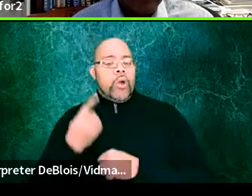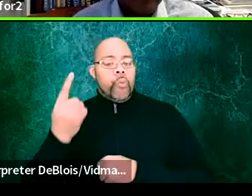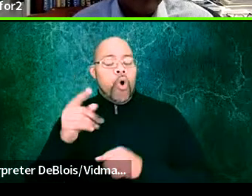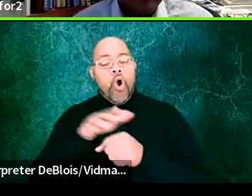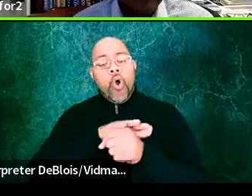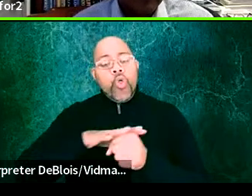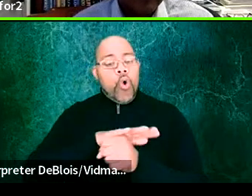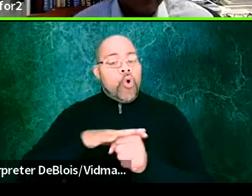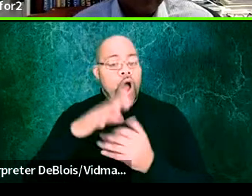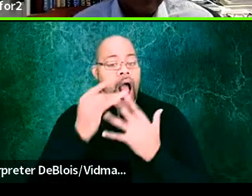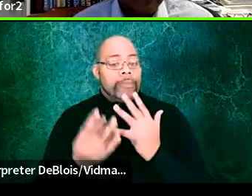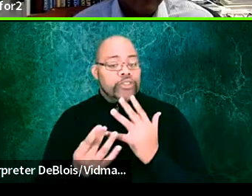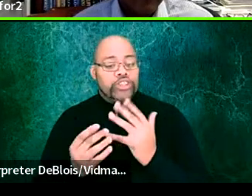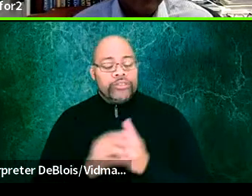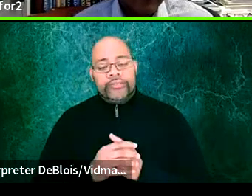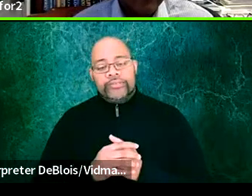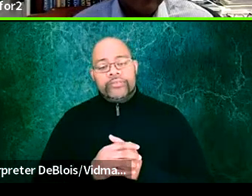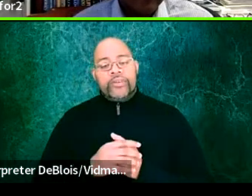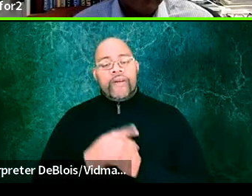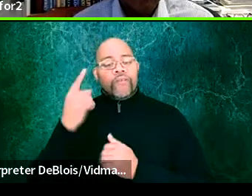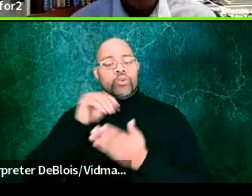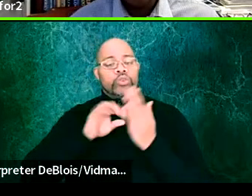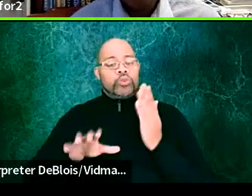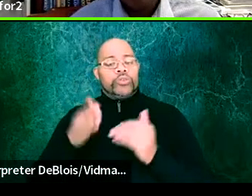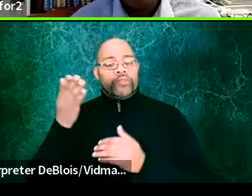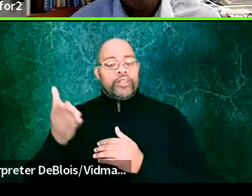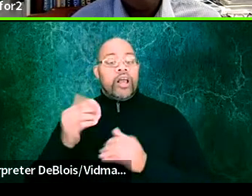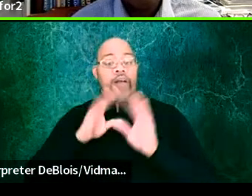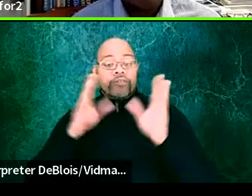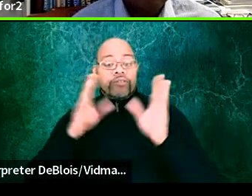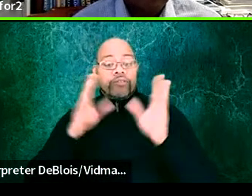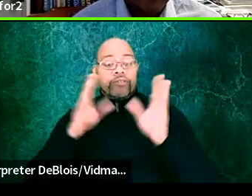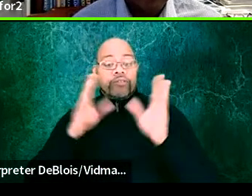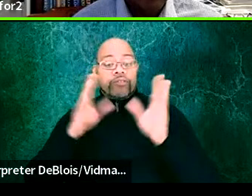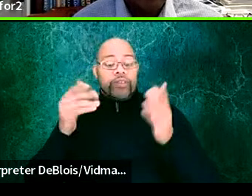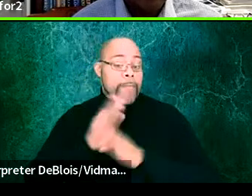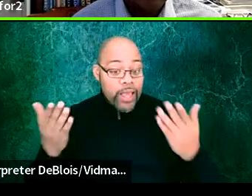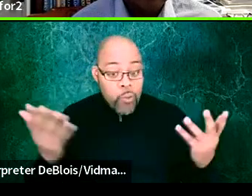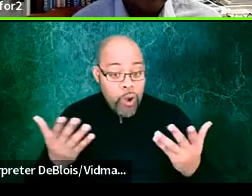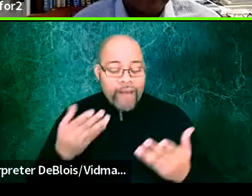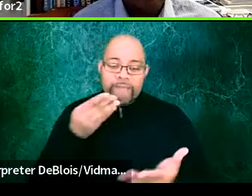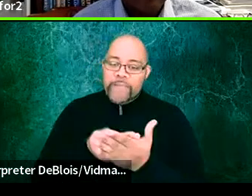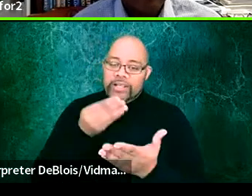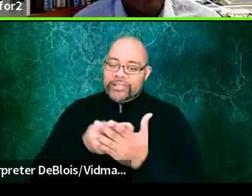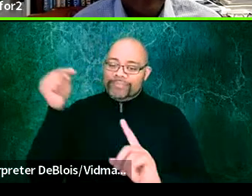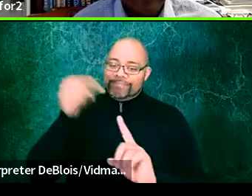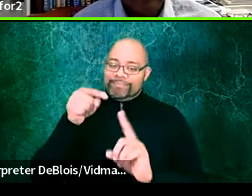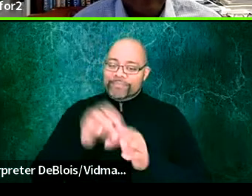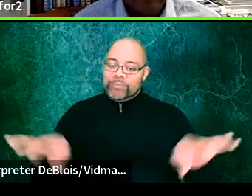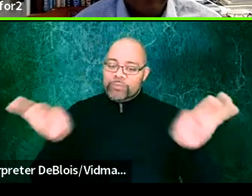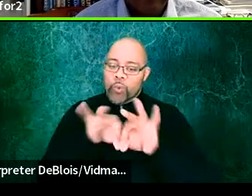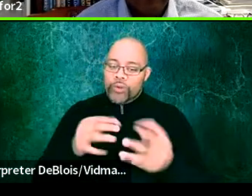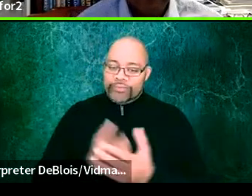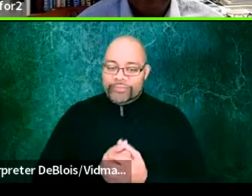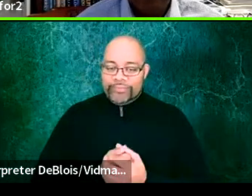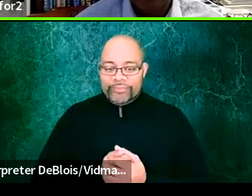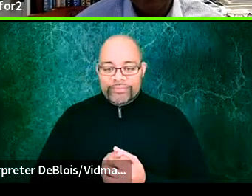local option for students there. Of course, the main thing is funding. That's the next